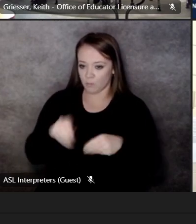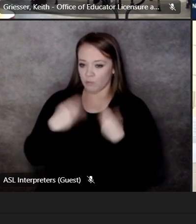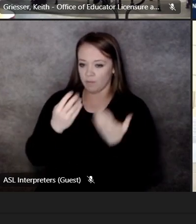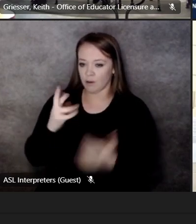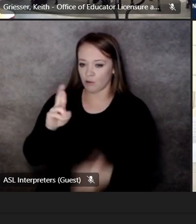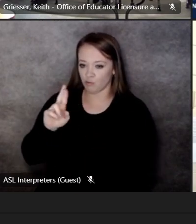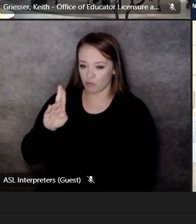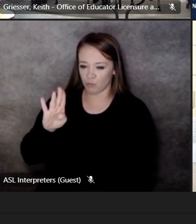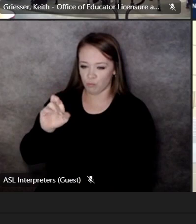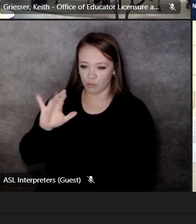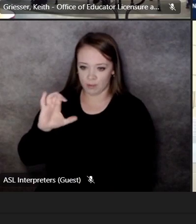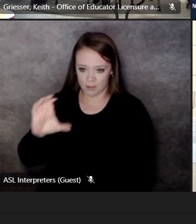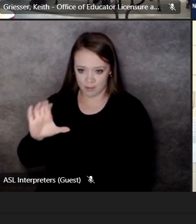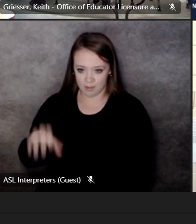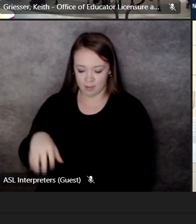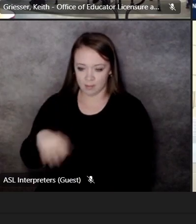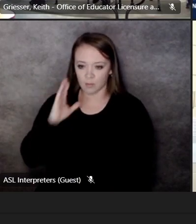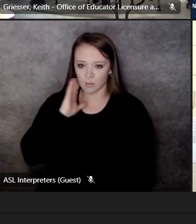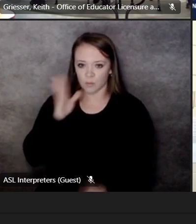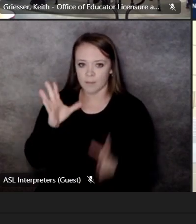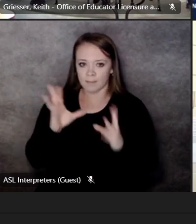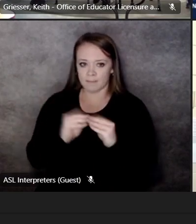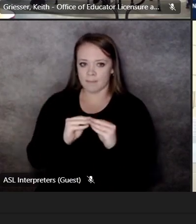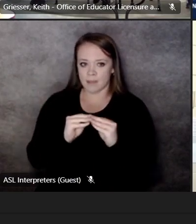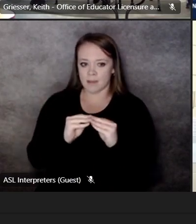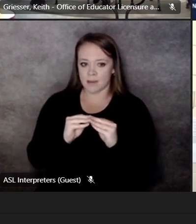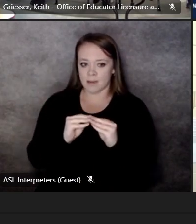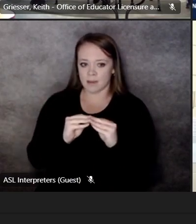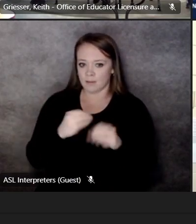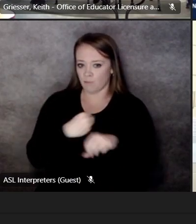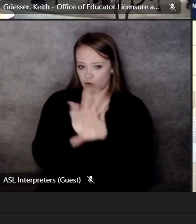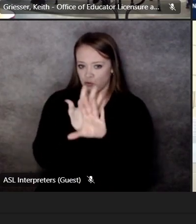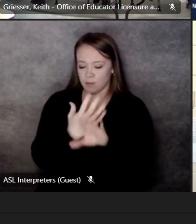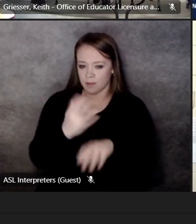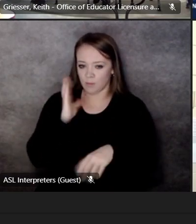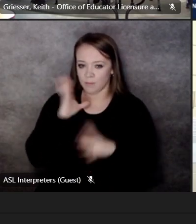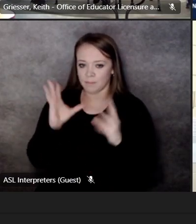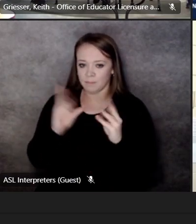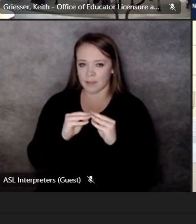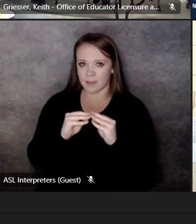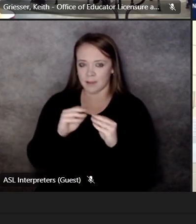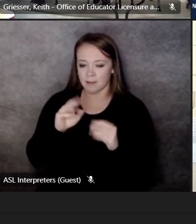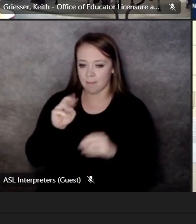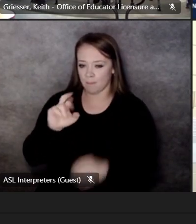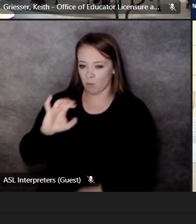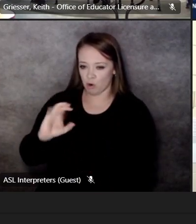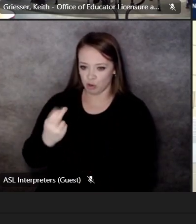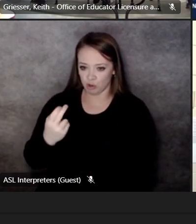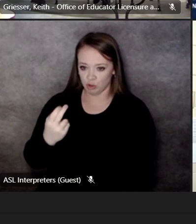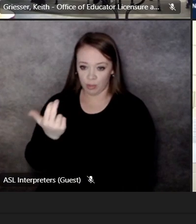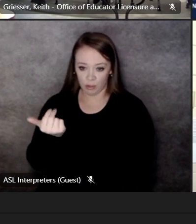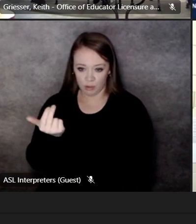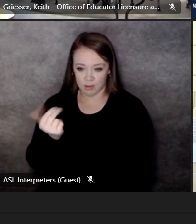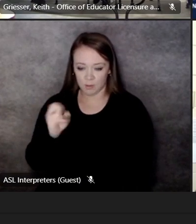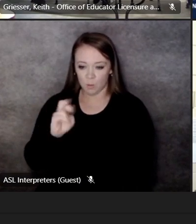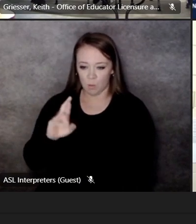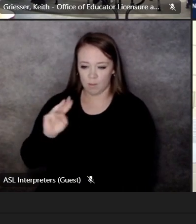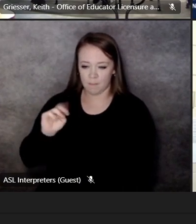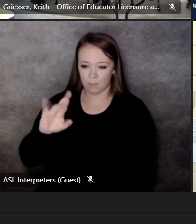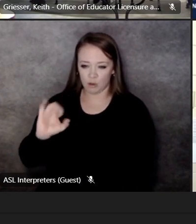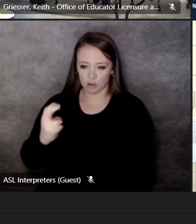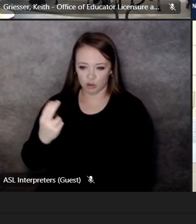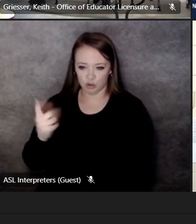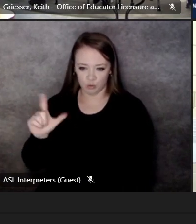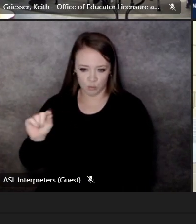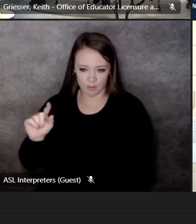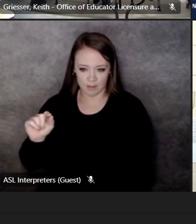meeting, either the week of March 13th or the week of March 20th. So when I send out